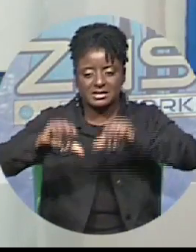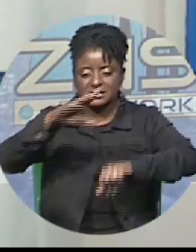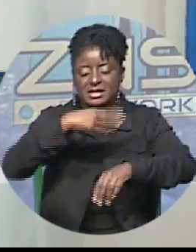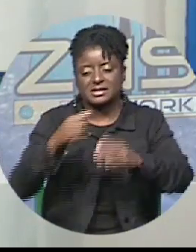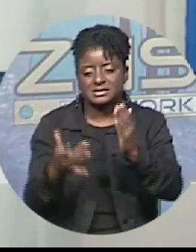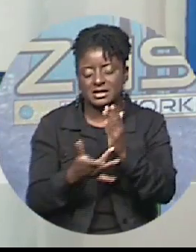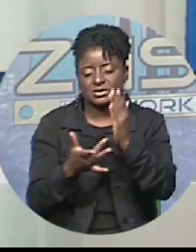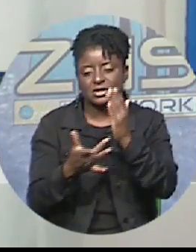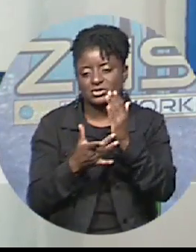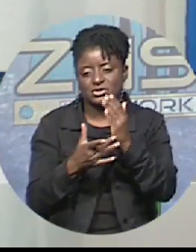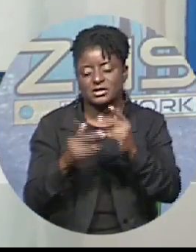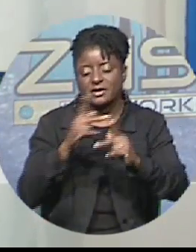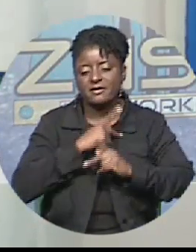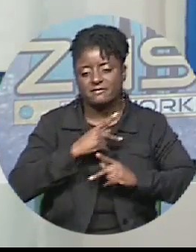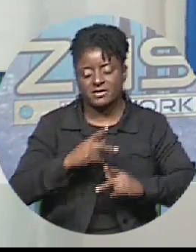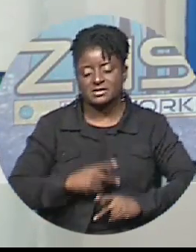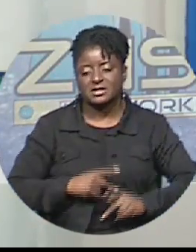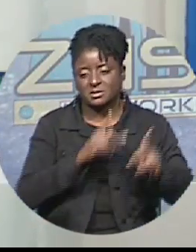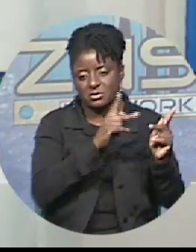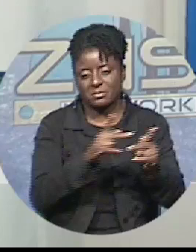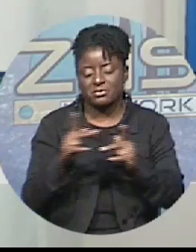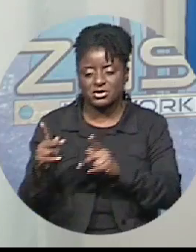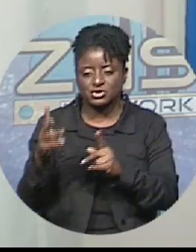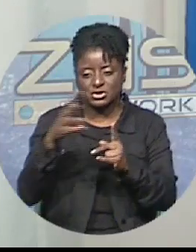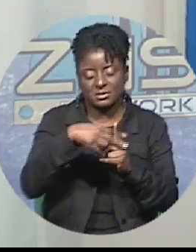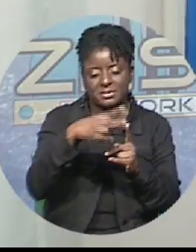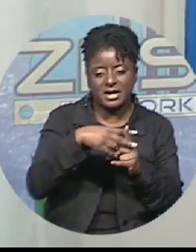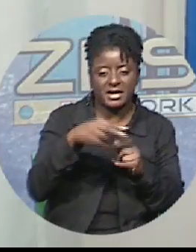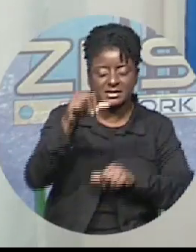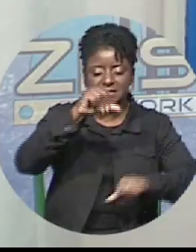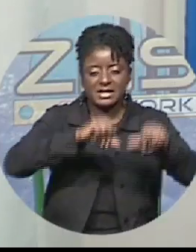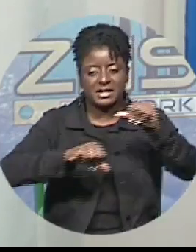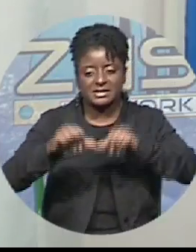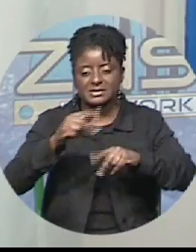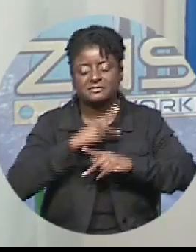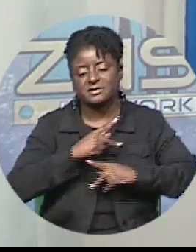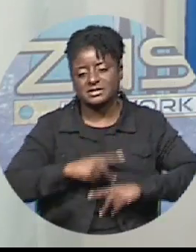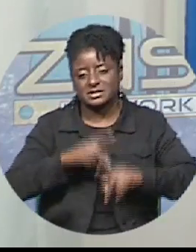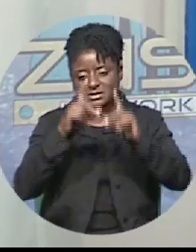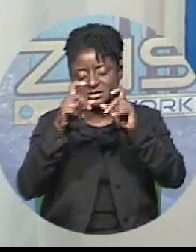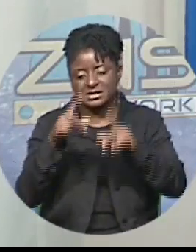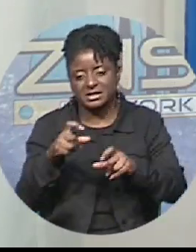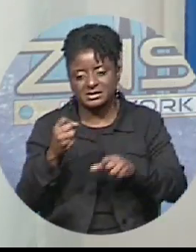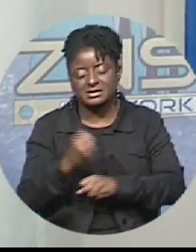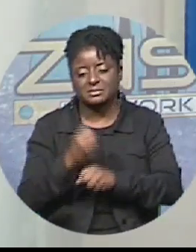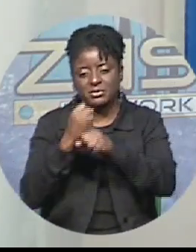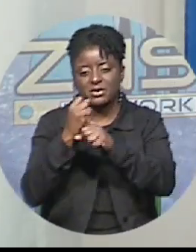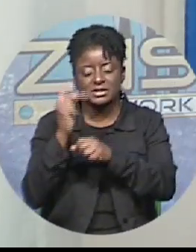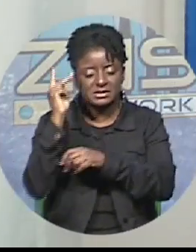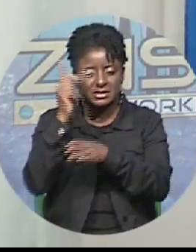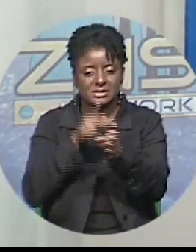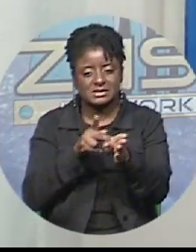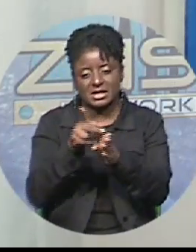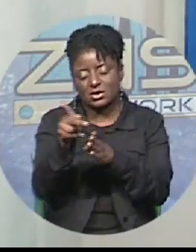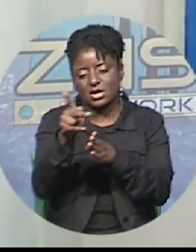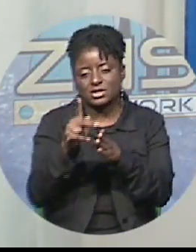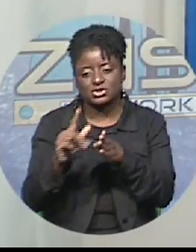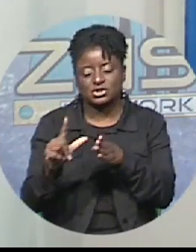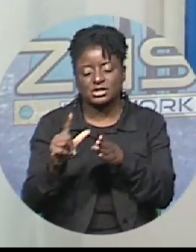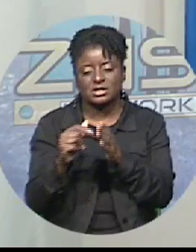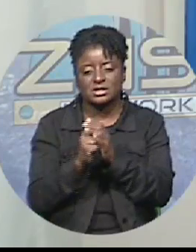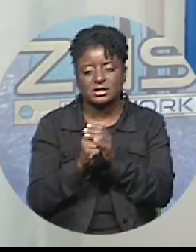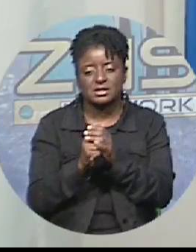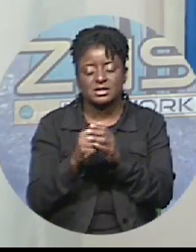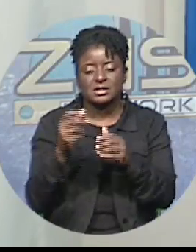physical preparation, applied sciences, physical tests, sports psychology, physiology, sports medicine,